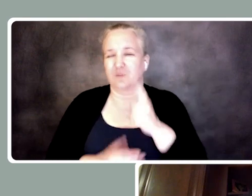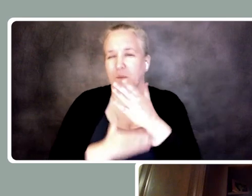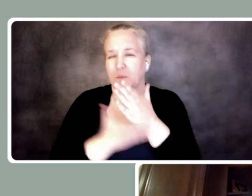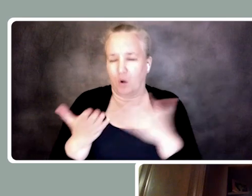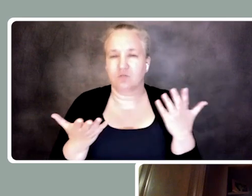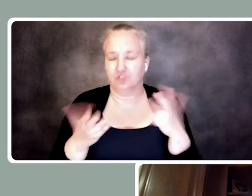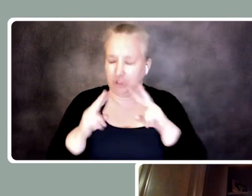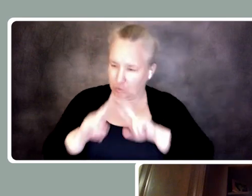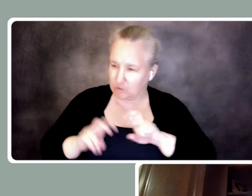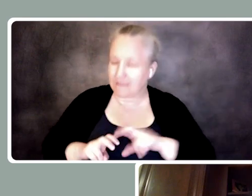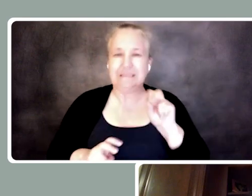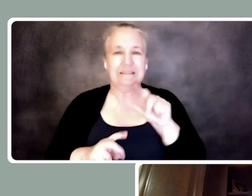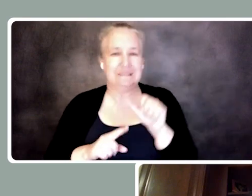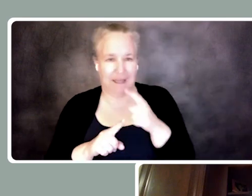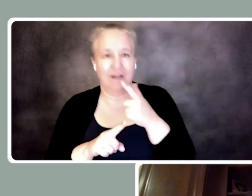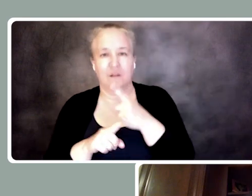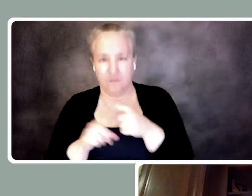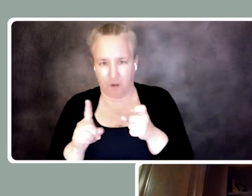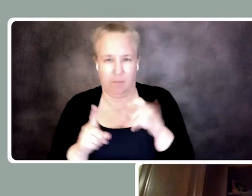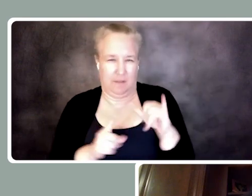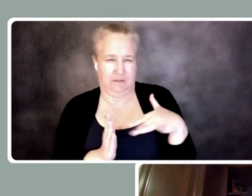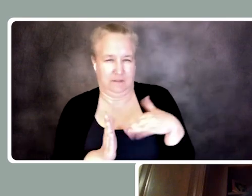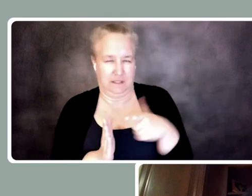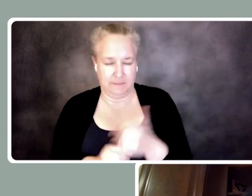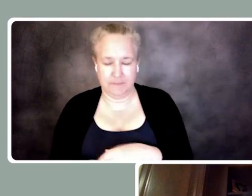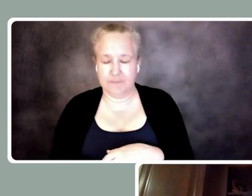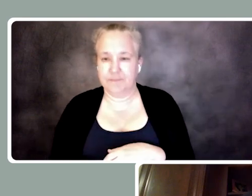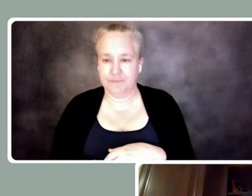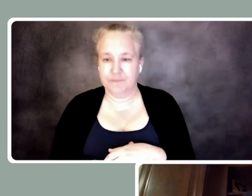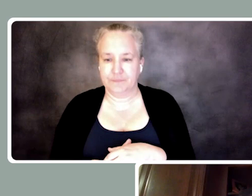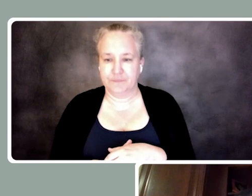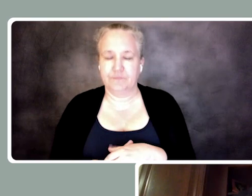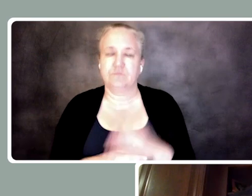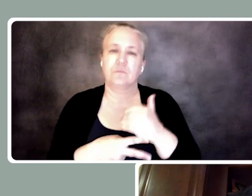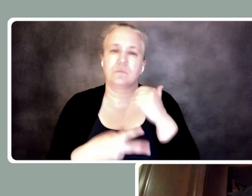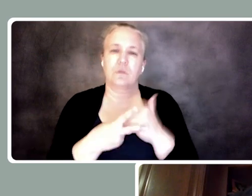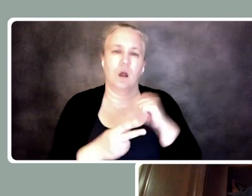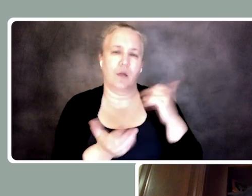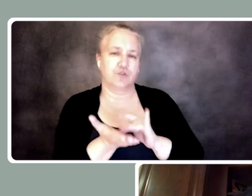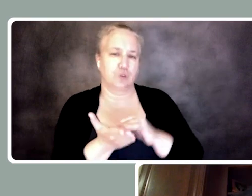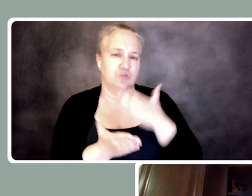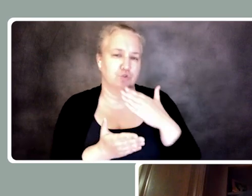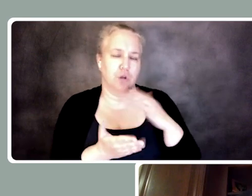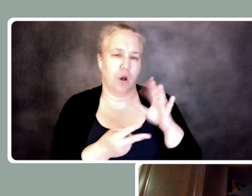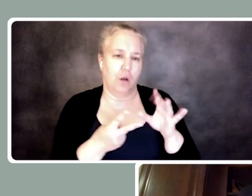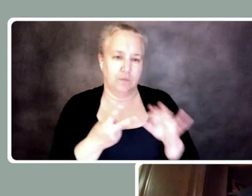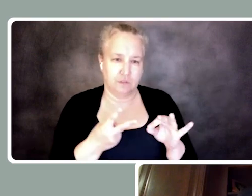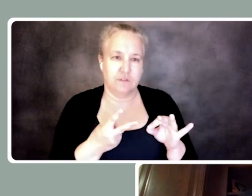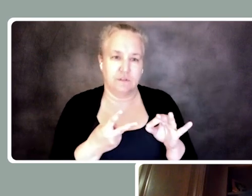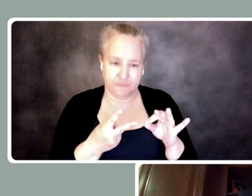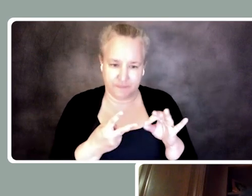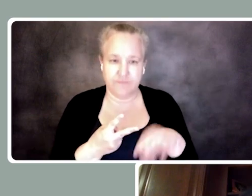at the data from the Destiny Breast 04 study. I think the other drug is also a good option. Trodelvy is a good